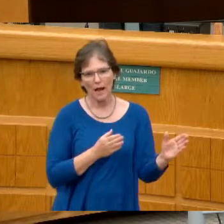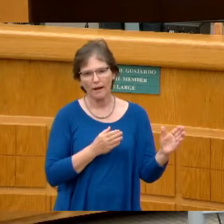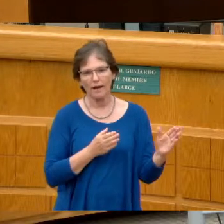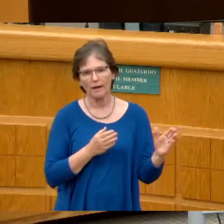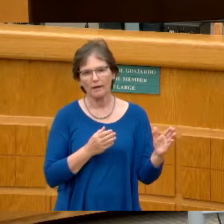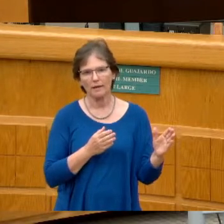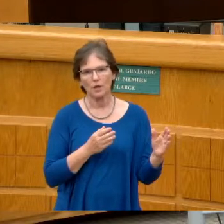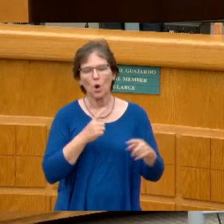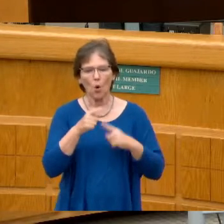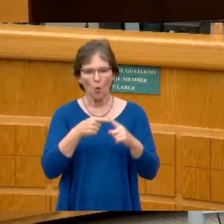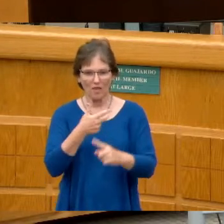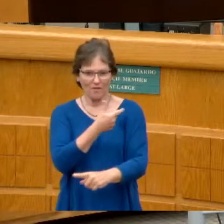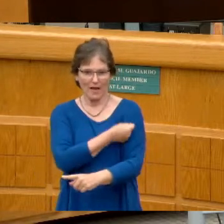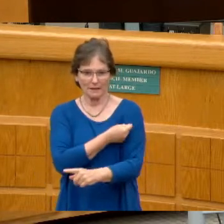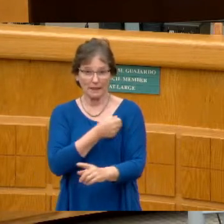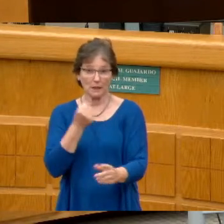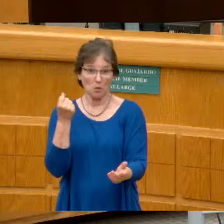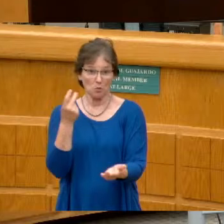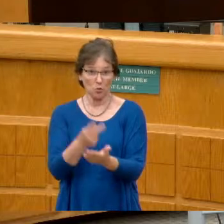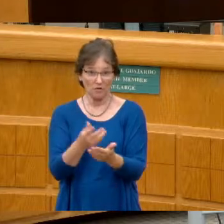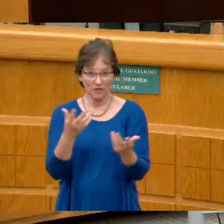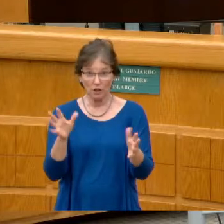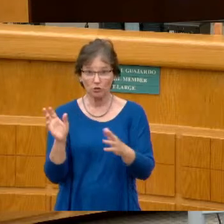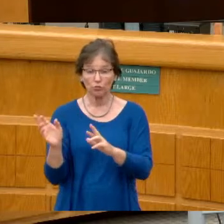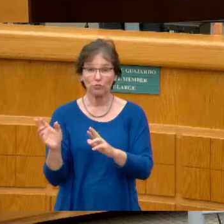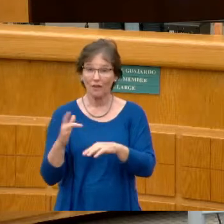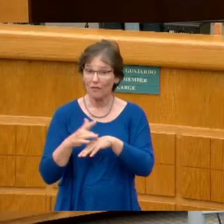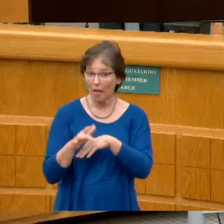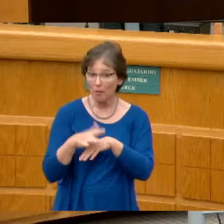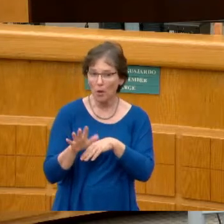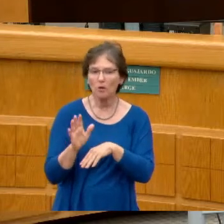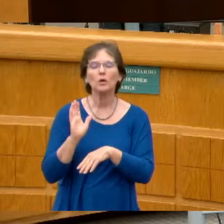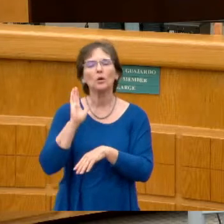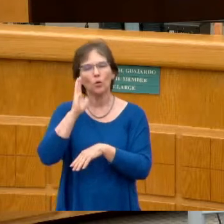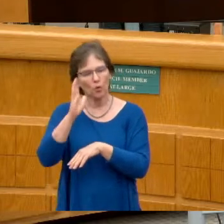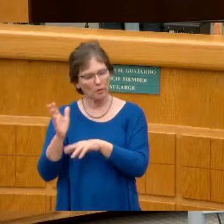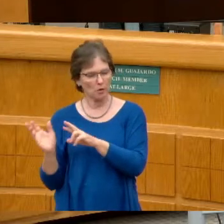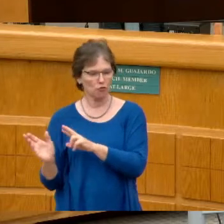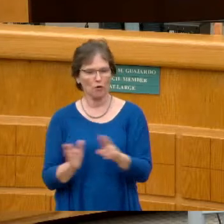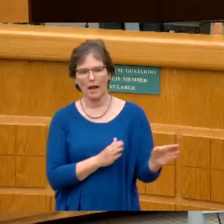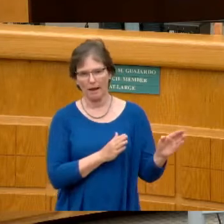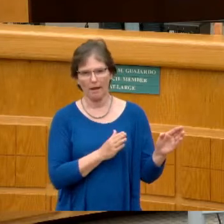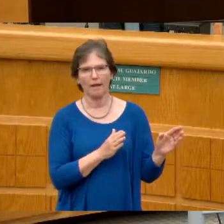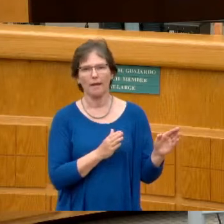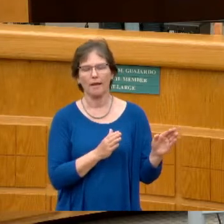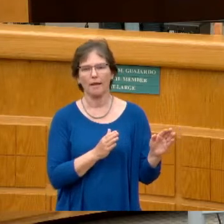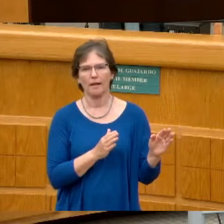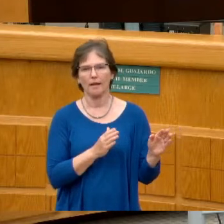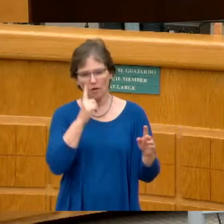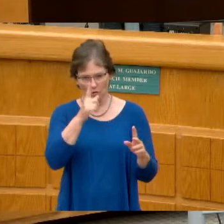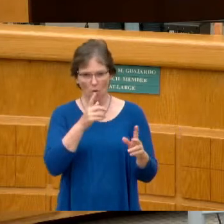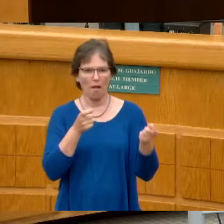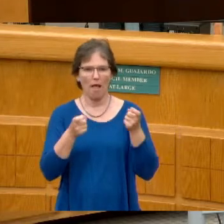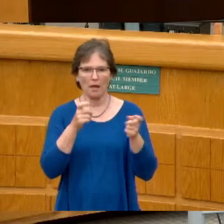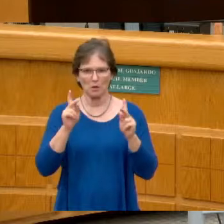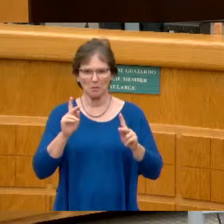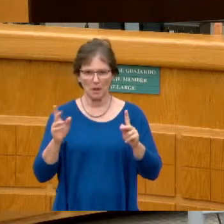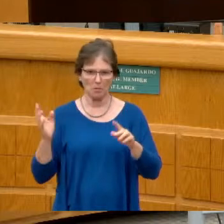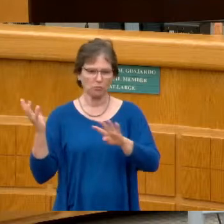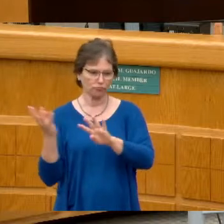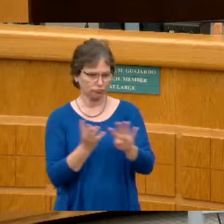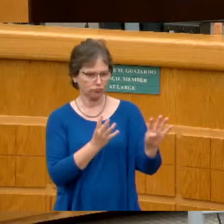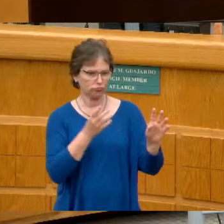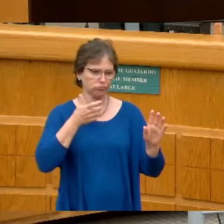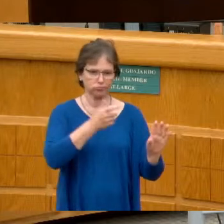always end my evening every night praying that nothing happens to us. But if it does, I want you to know that we have had the